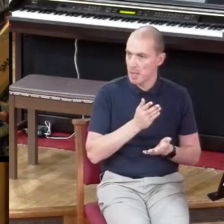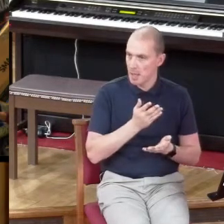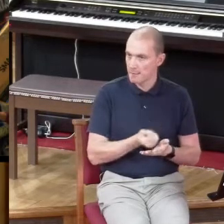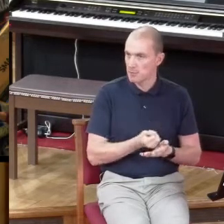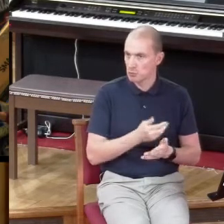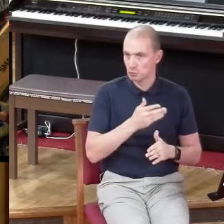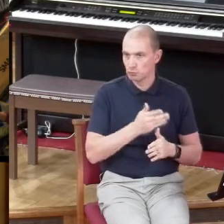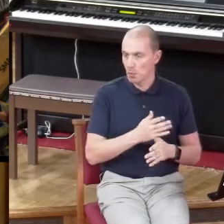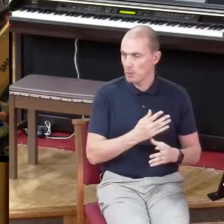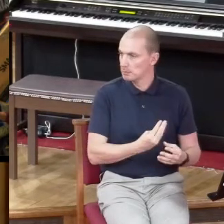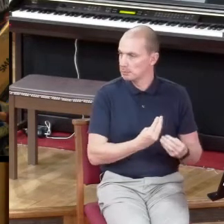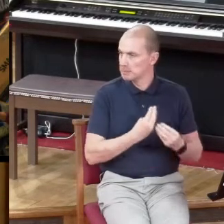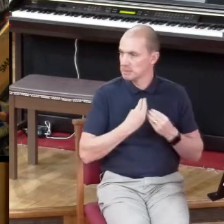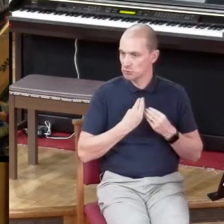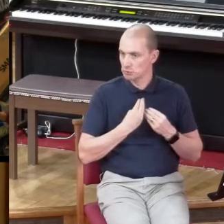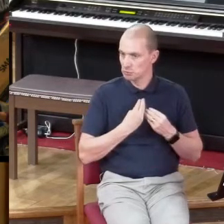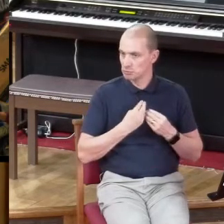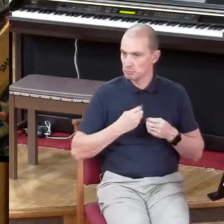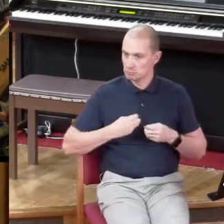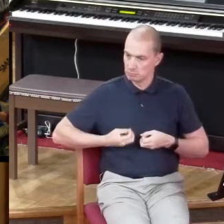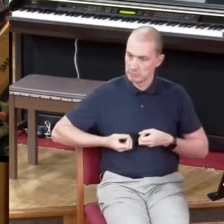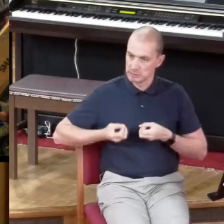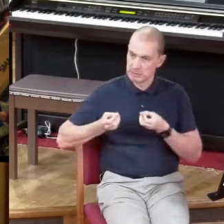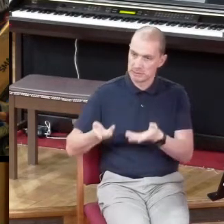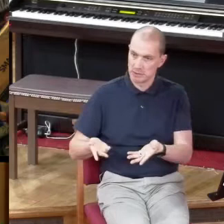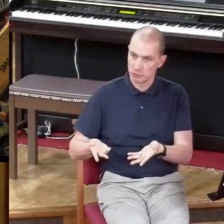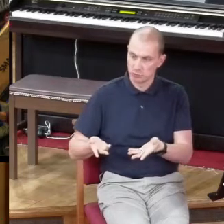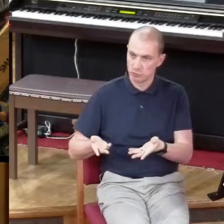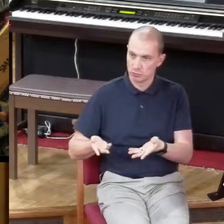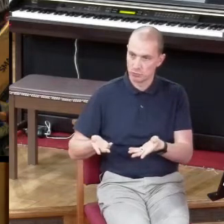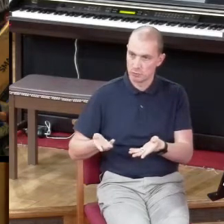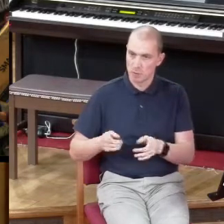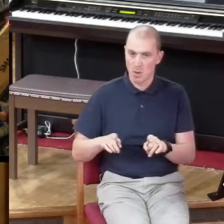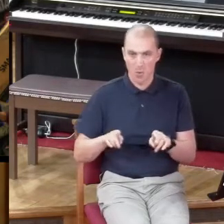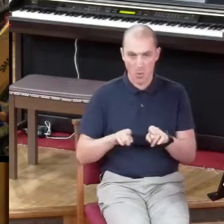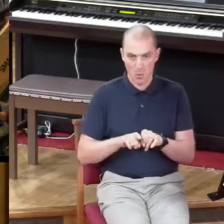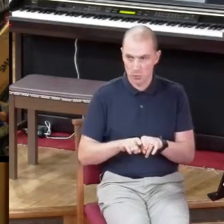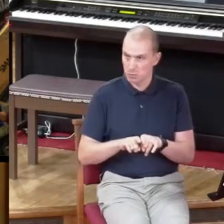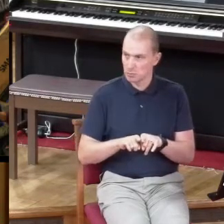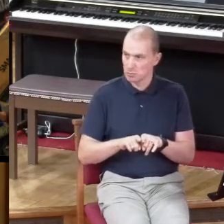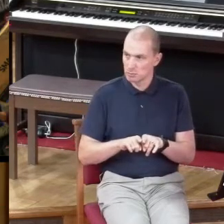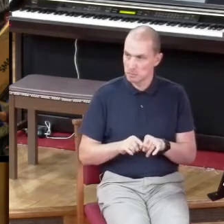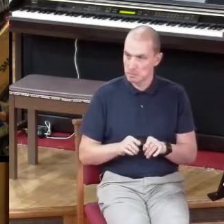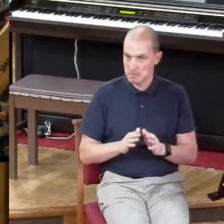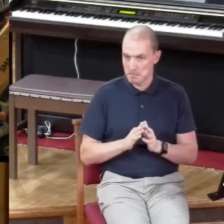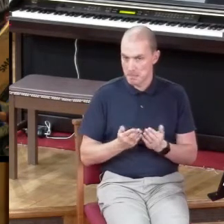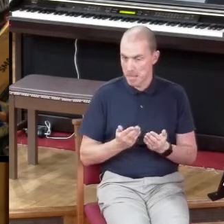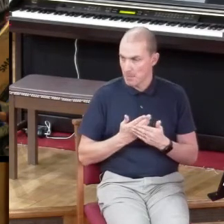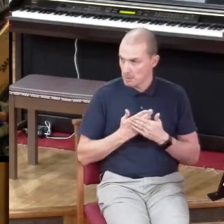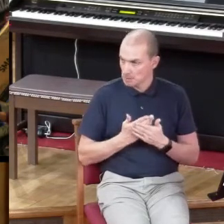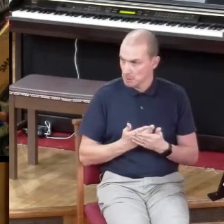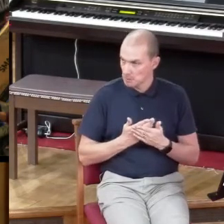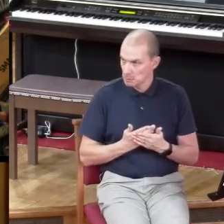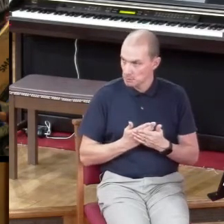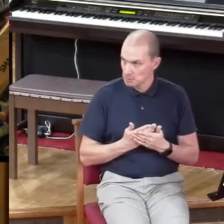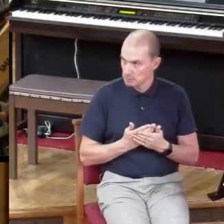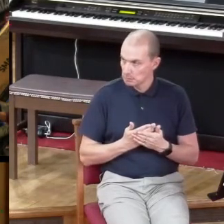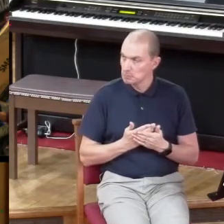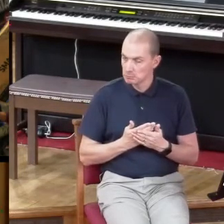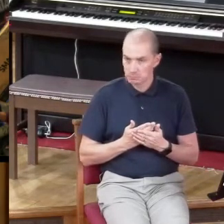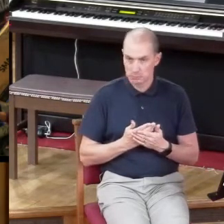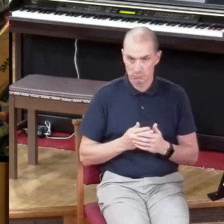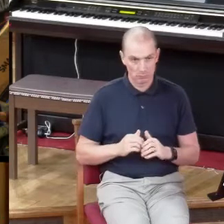Bible studies, for instance, where people learn together, and as they do learn together, they learn to value what they learn, and they